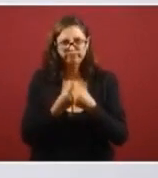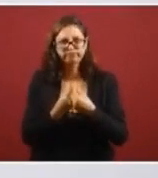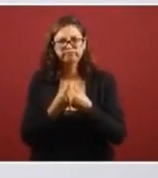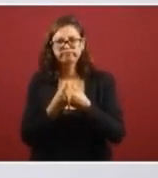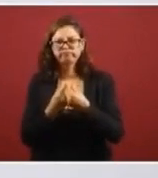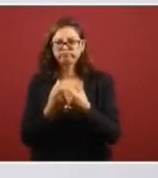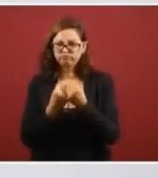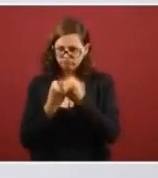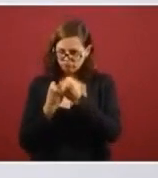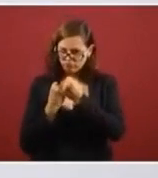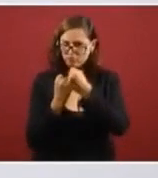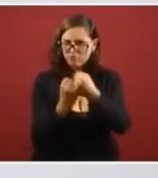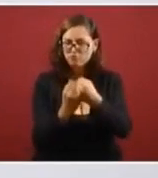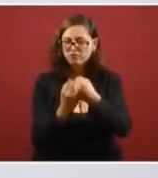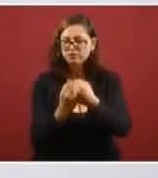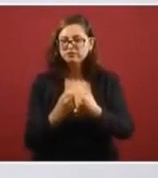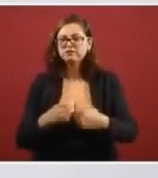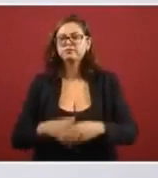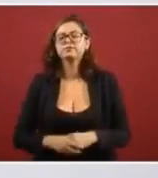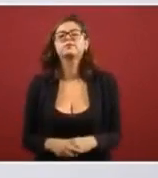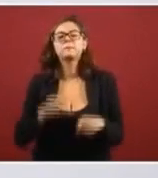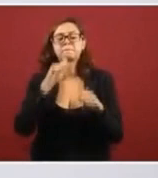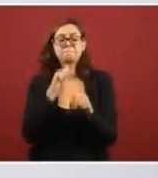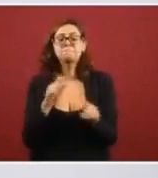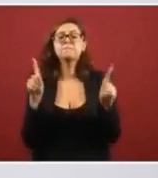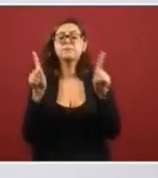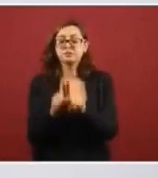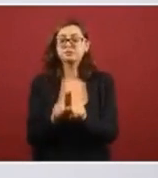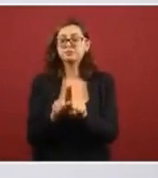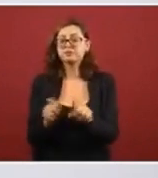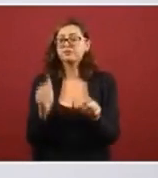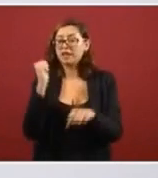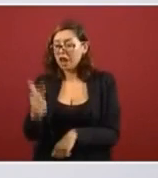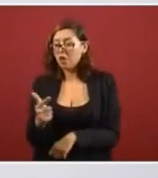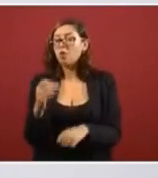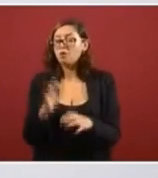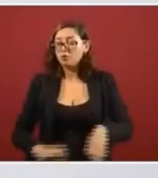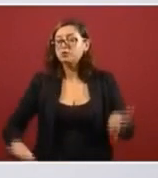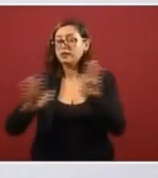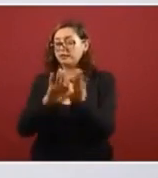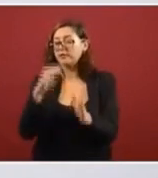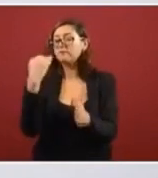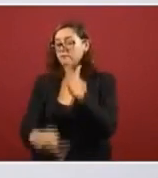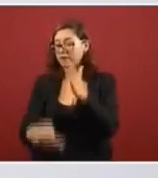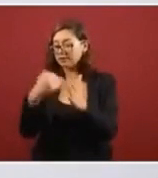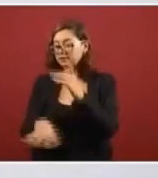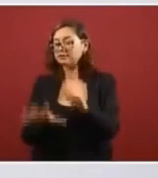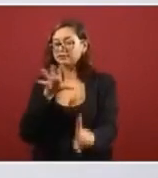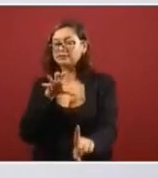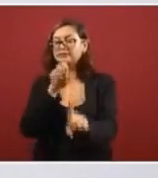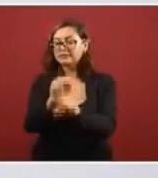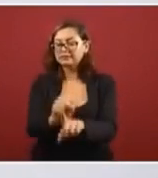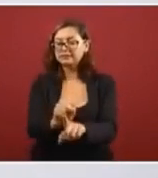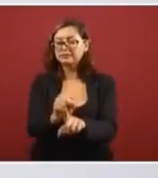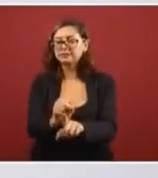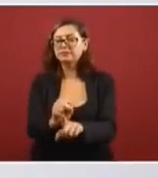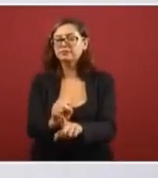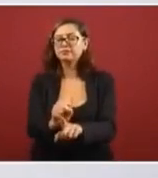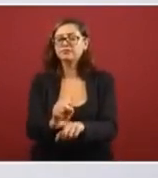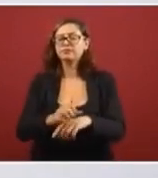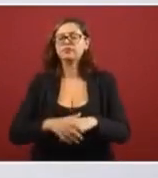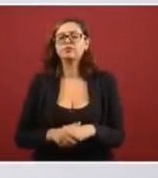closing ranks altogether and we are gonna gain with something else that's very important